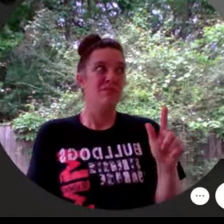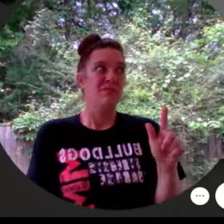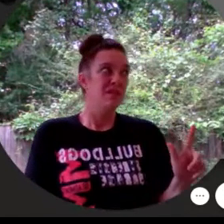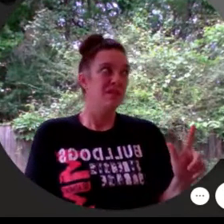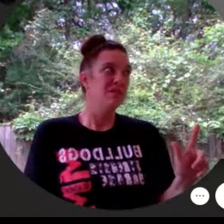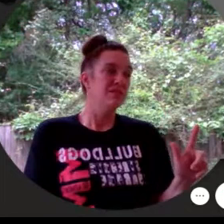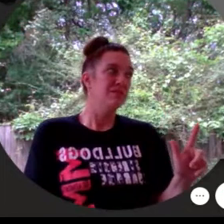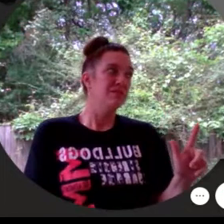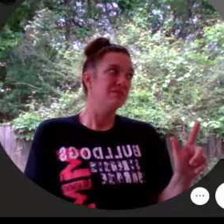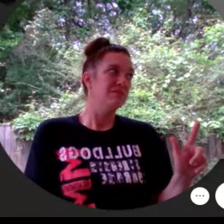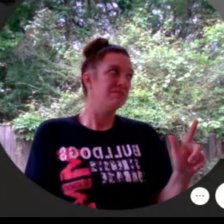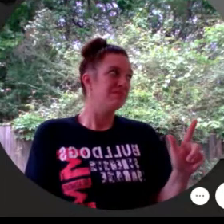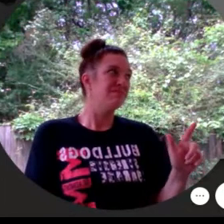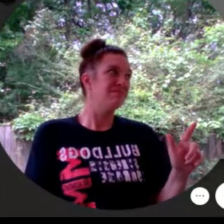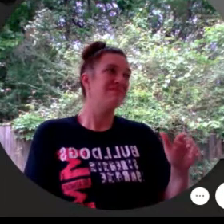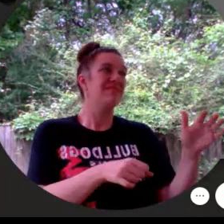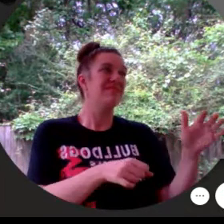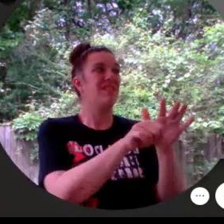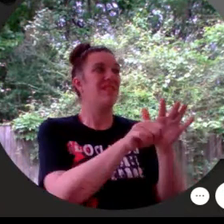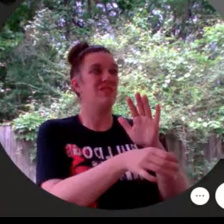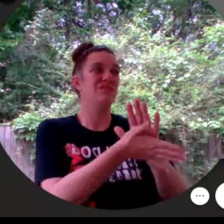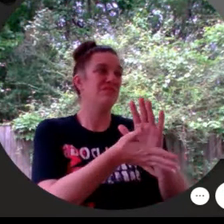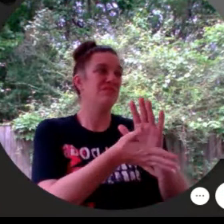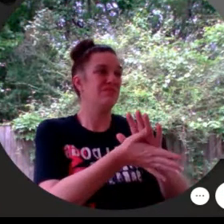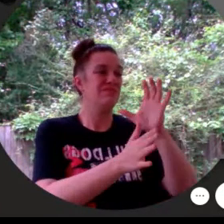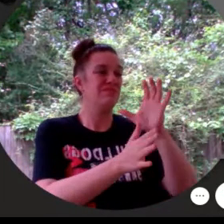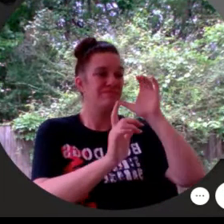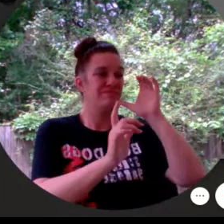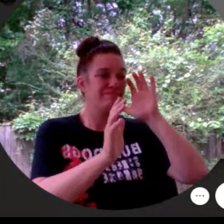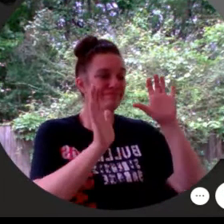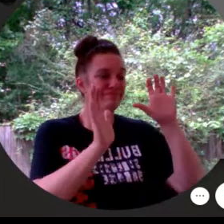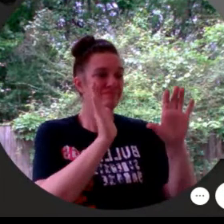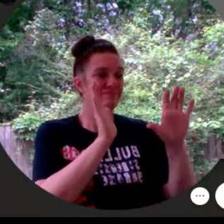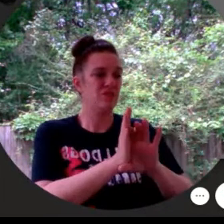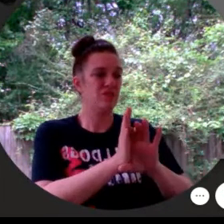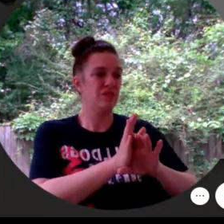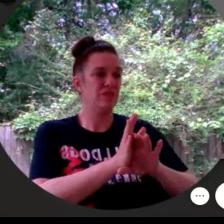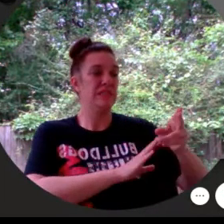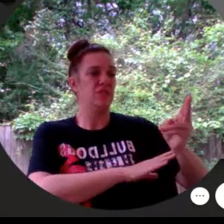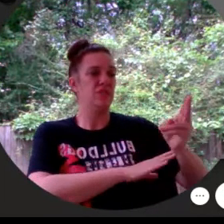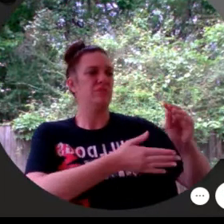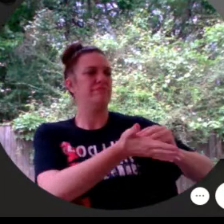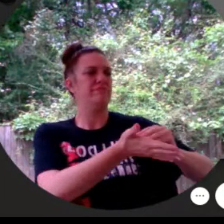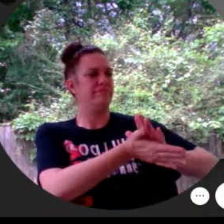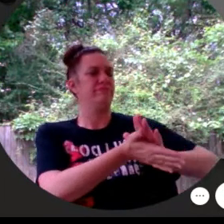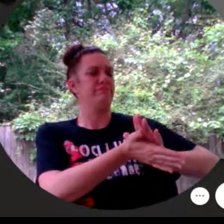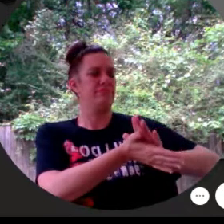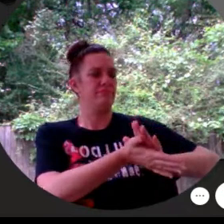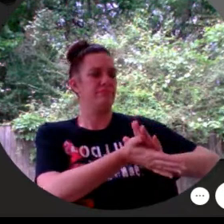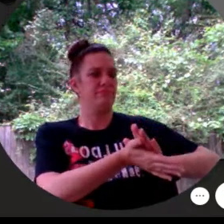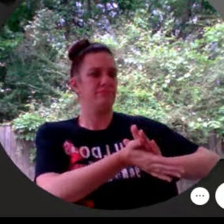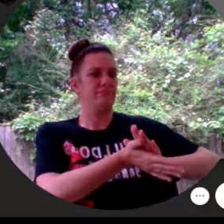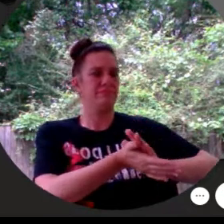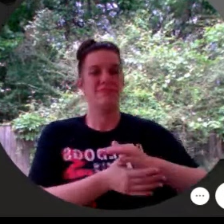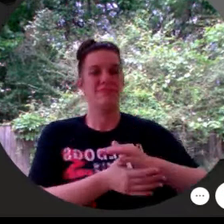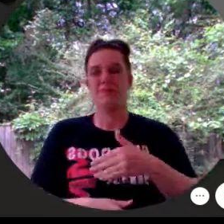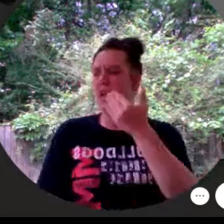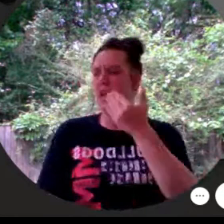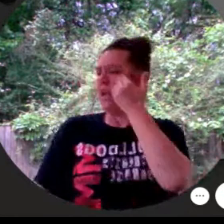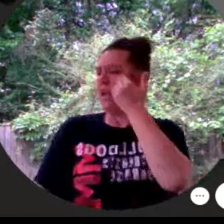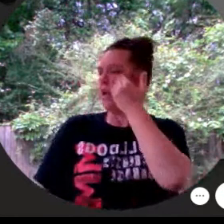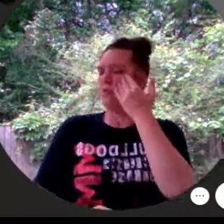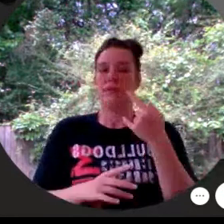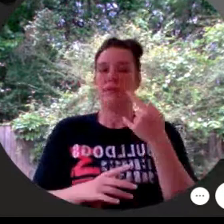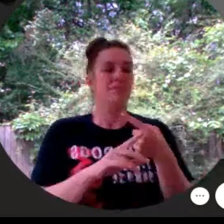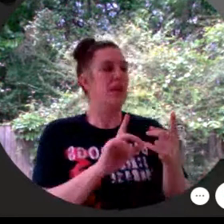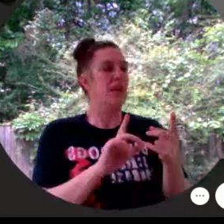Well, the all-school photograph is a historic document. I know, and